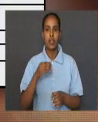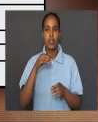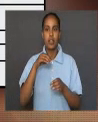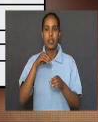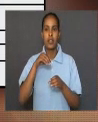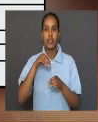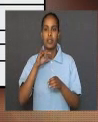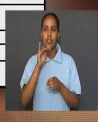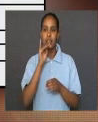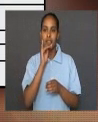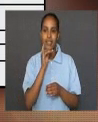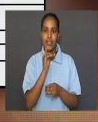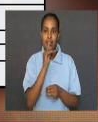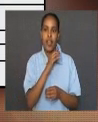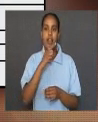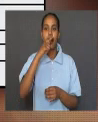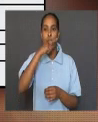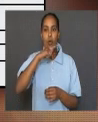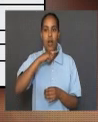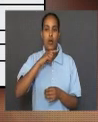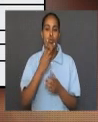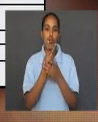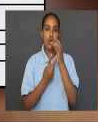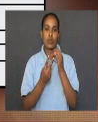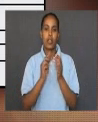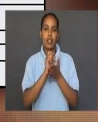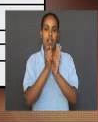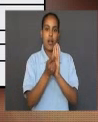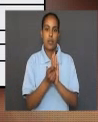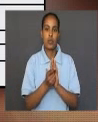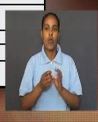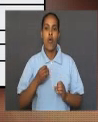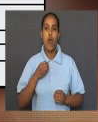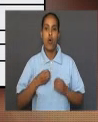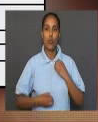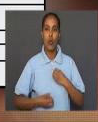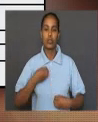Insulin and glucagon are both examples of hormones.